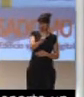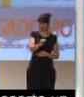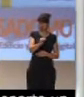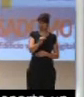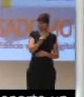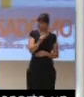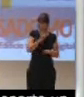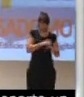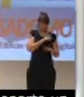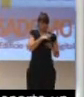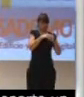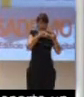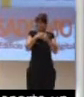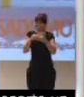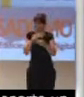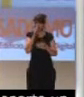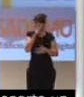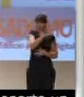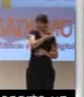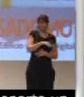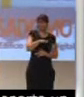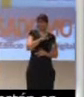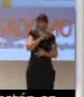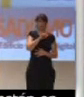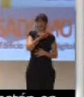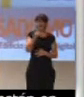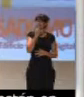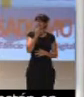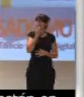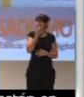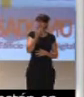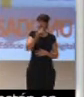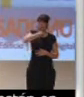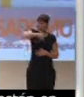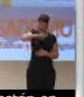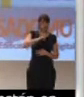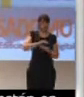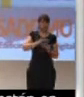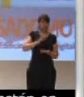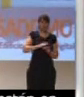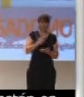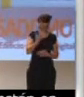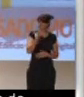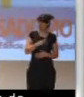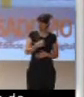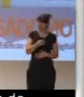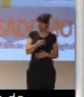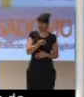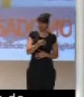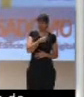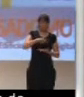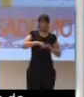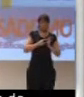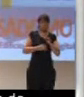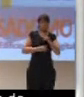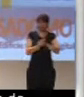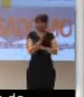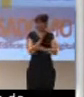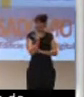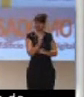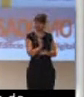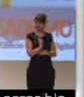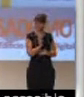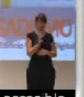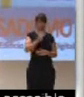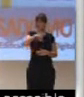provides added value to users in the environment, unless we're able to make this technology